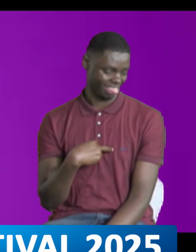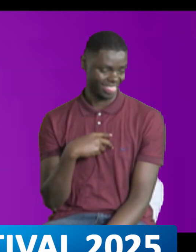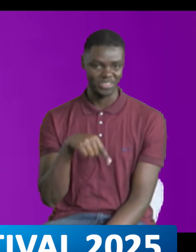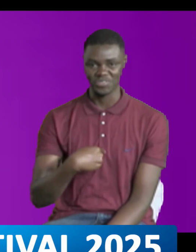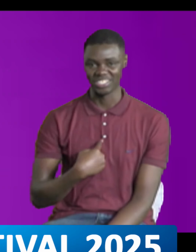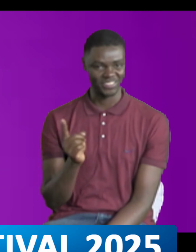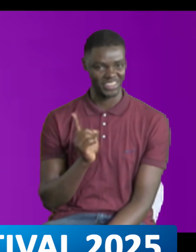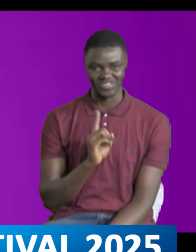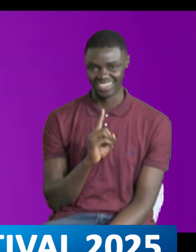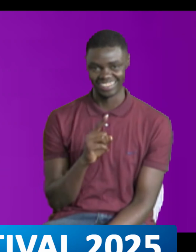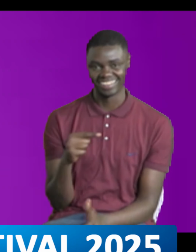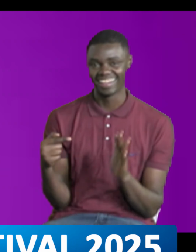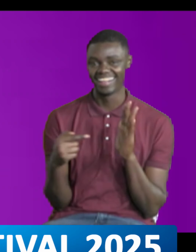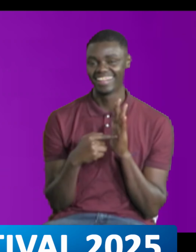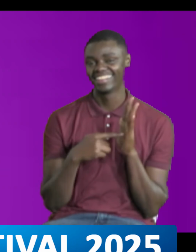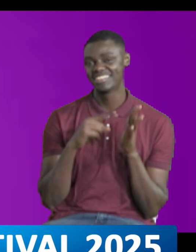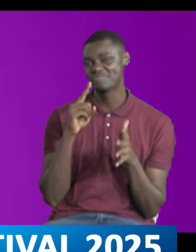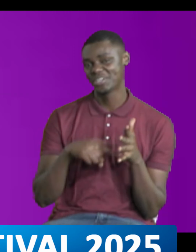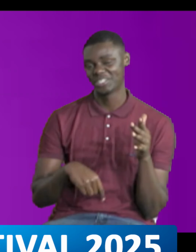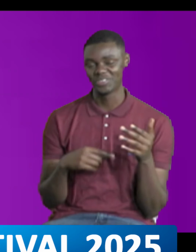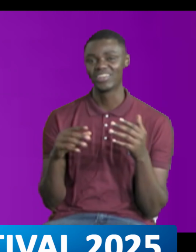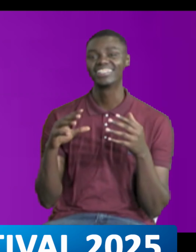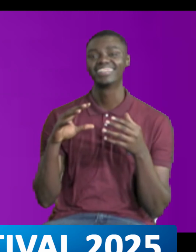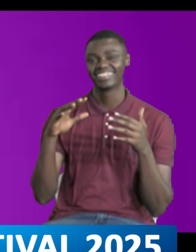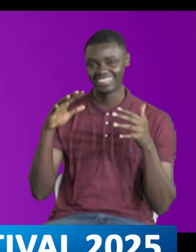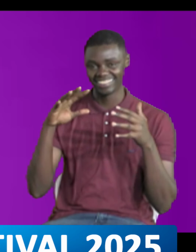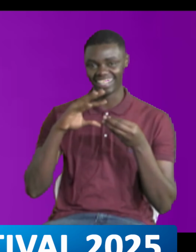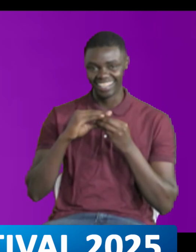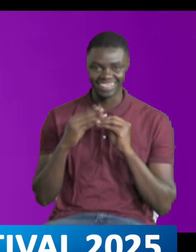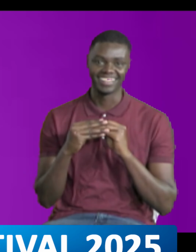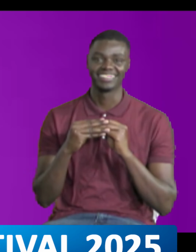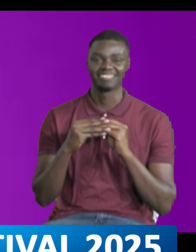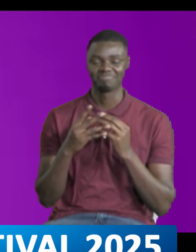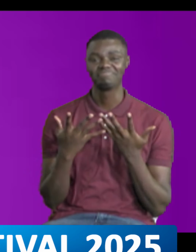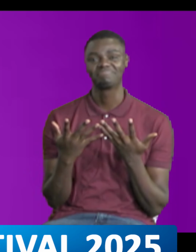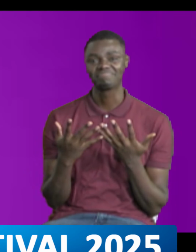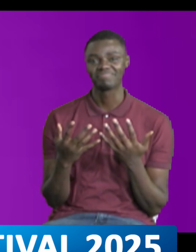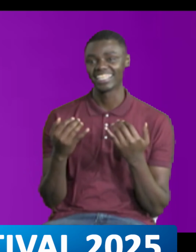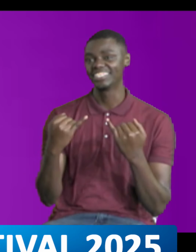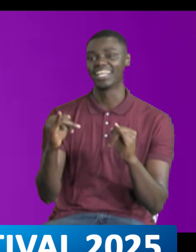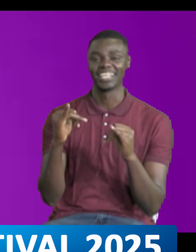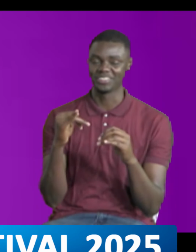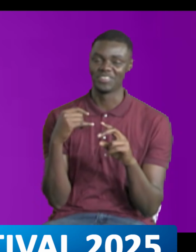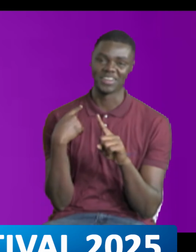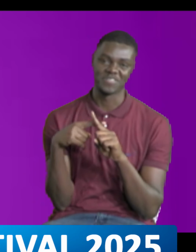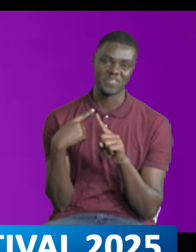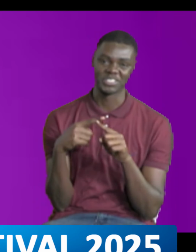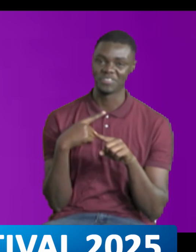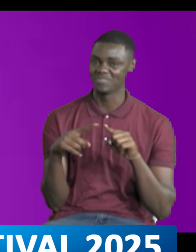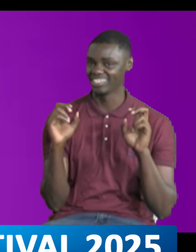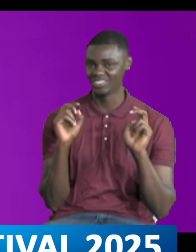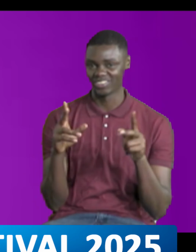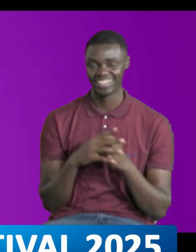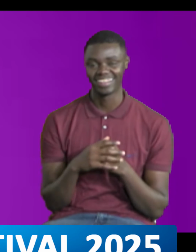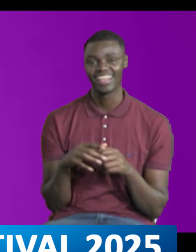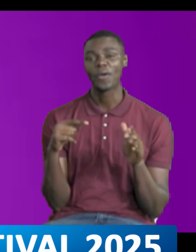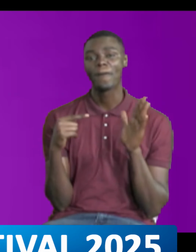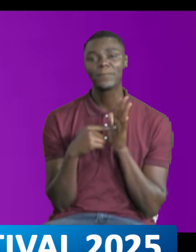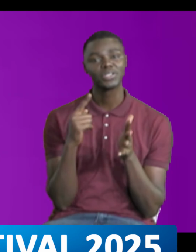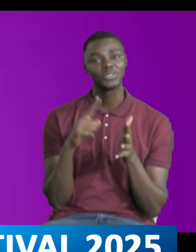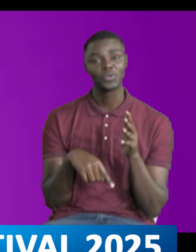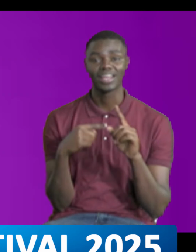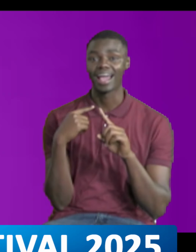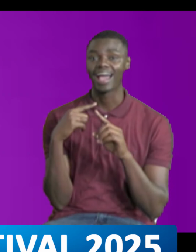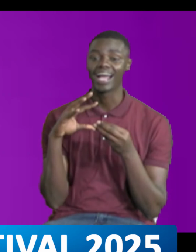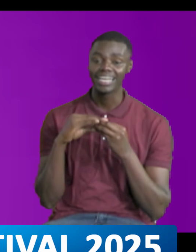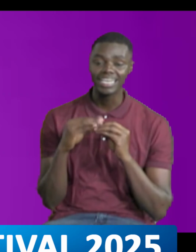Yeah. The point is create. I see you trying to be positive. All right. Yes. The point is create